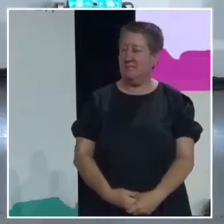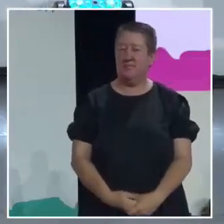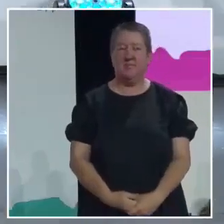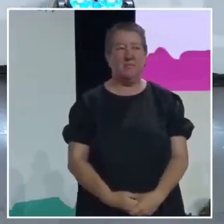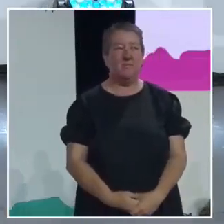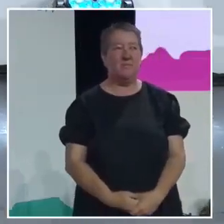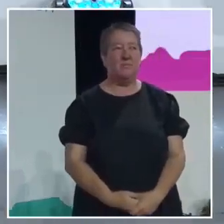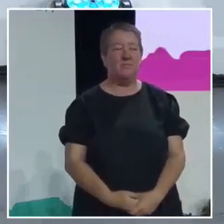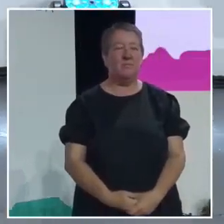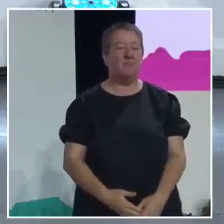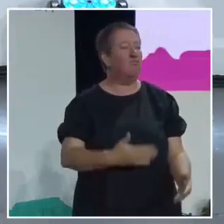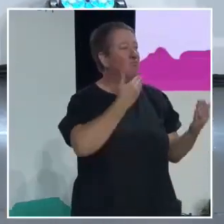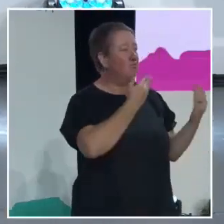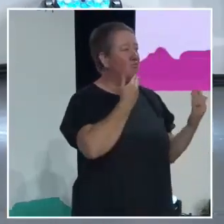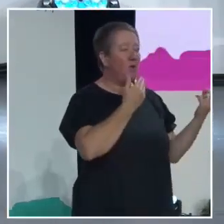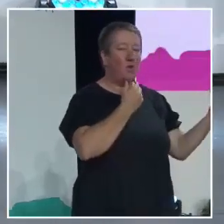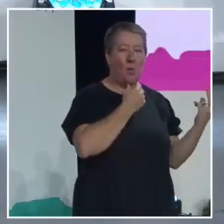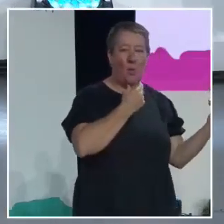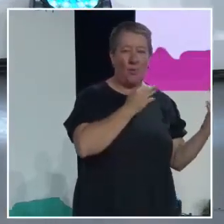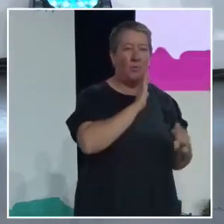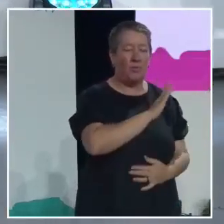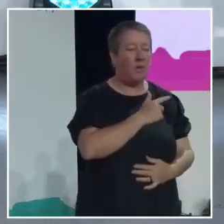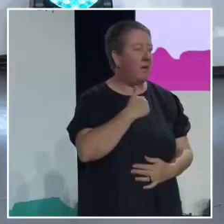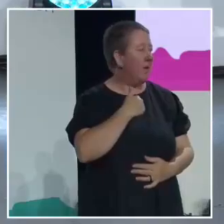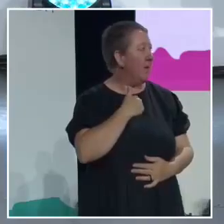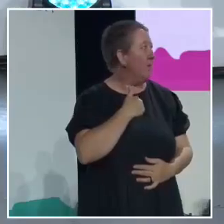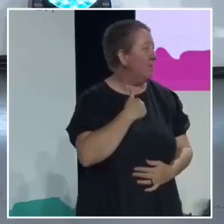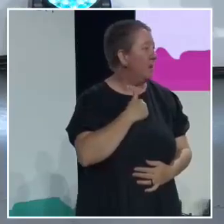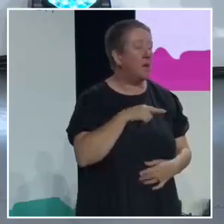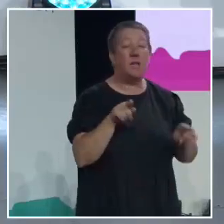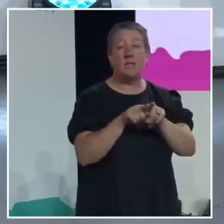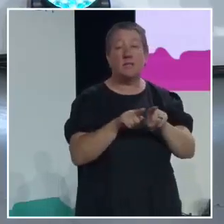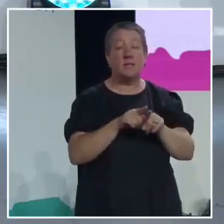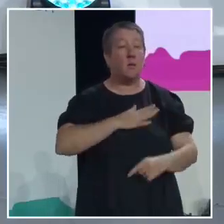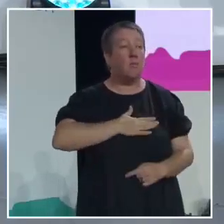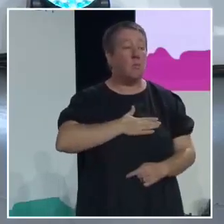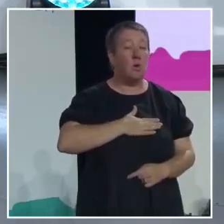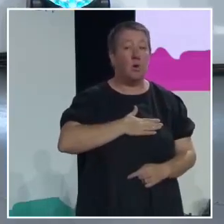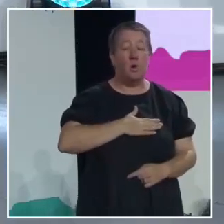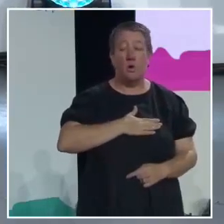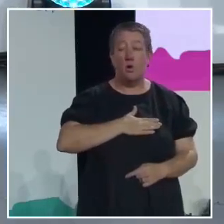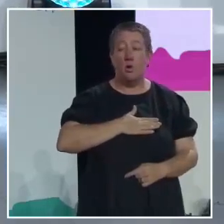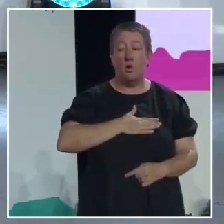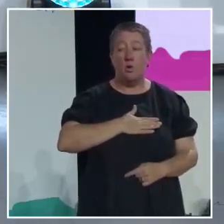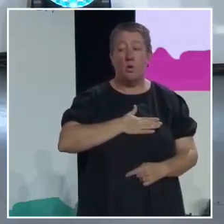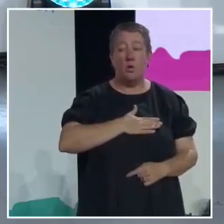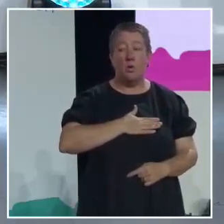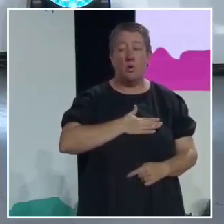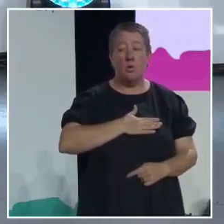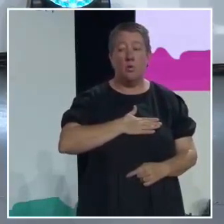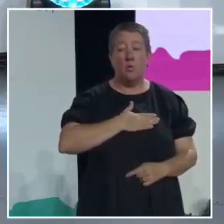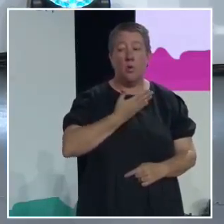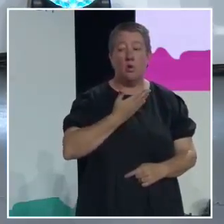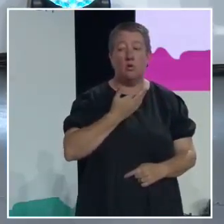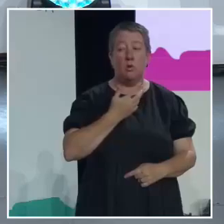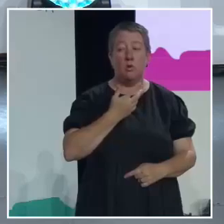Thank you a lot, really, to both of you. I forgot to say it, but I'd like also to thank very warmly Shari Spiegel, because we have worked extensively with her